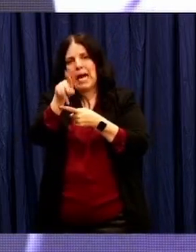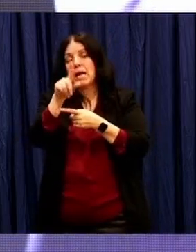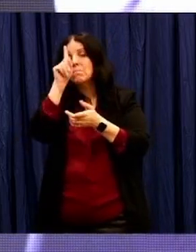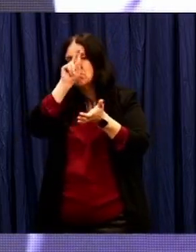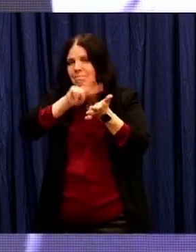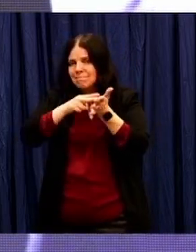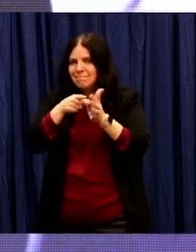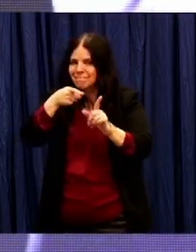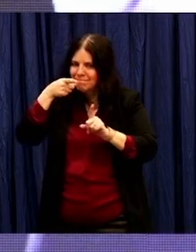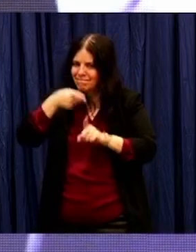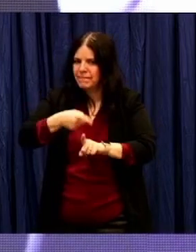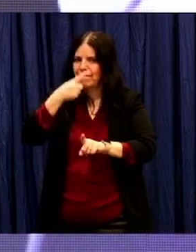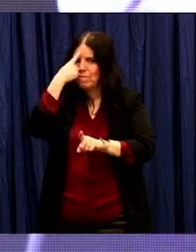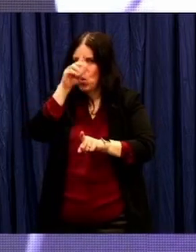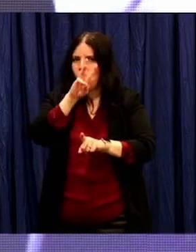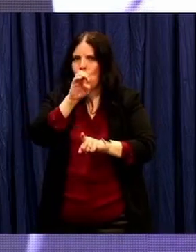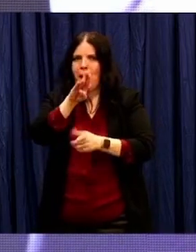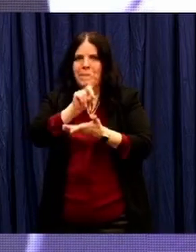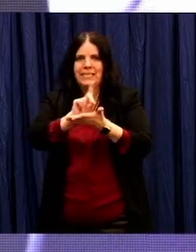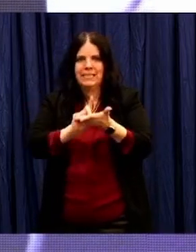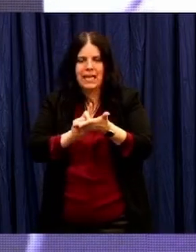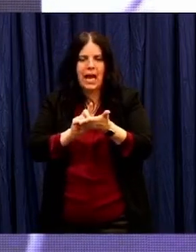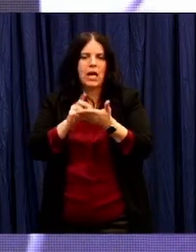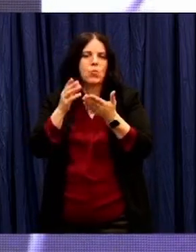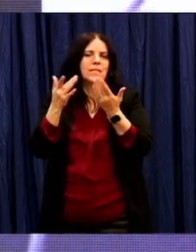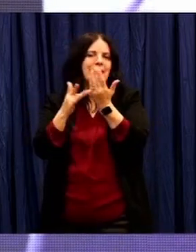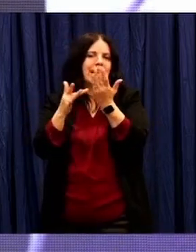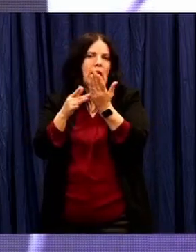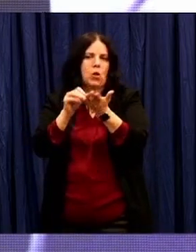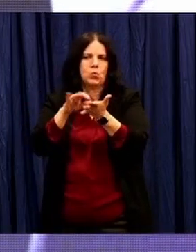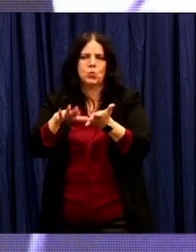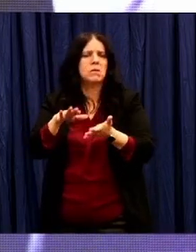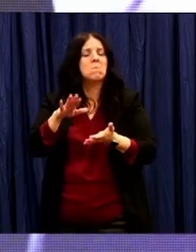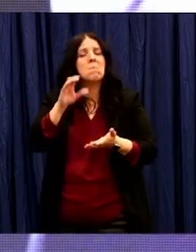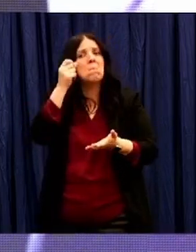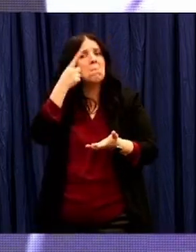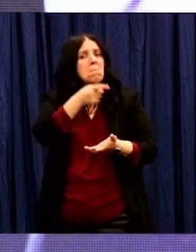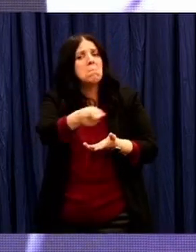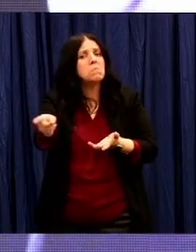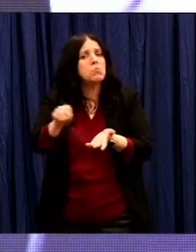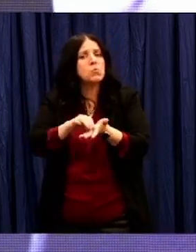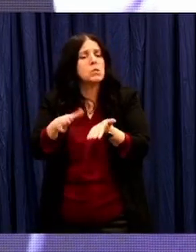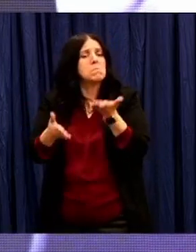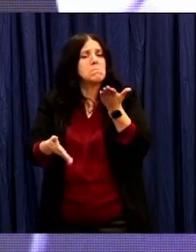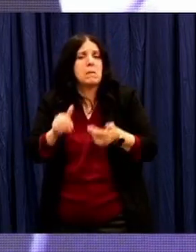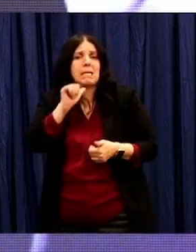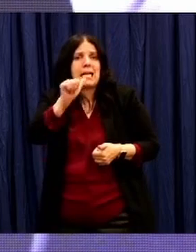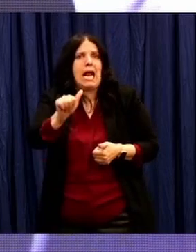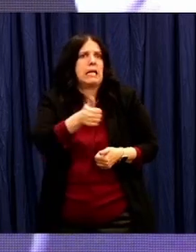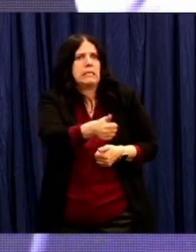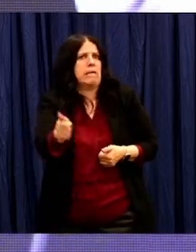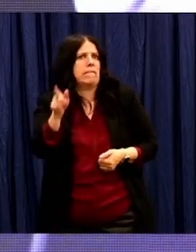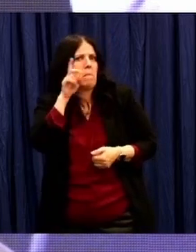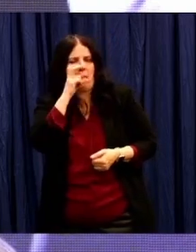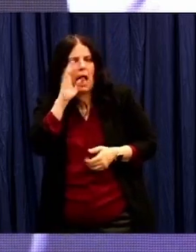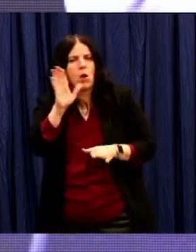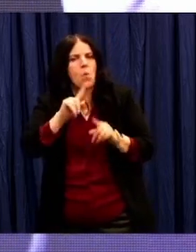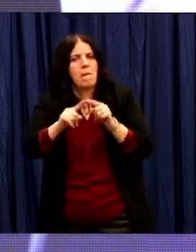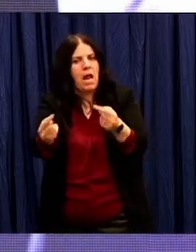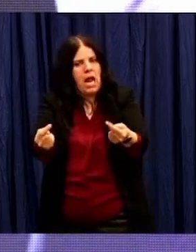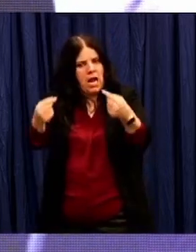design or computer technology students, not necessarily those who are themselves blind, but to better understand the needs of our community and